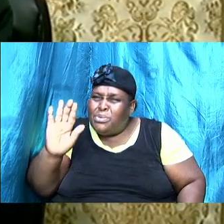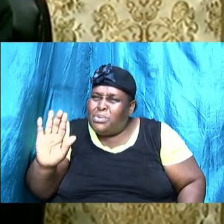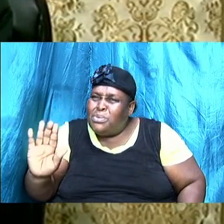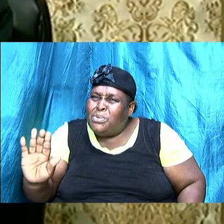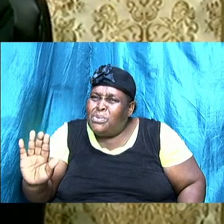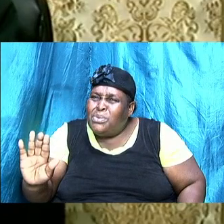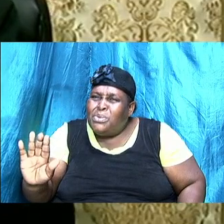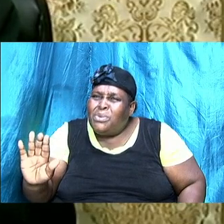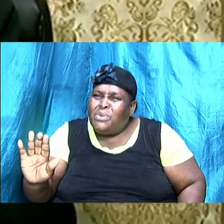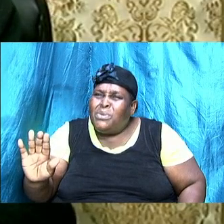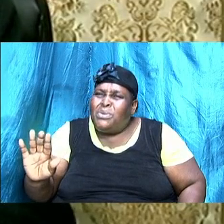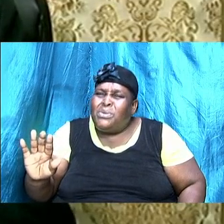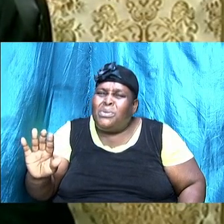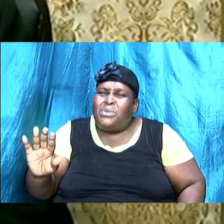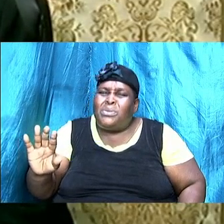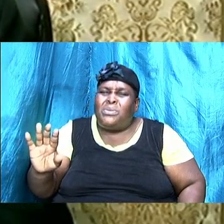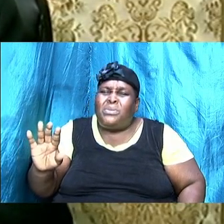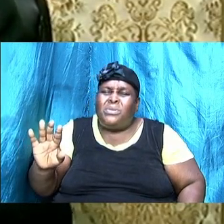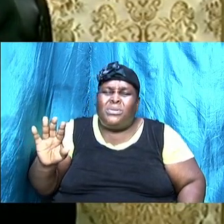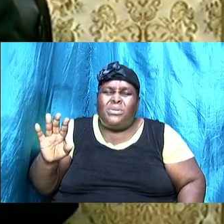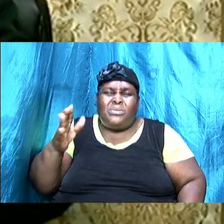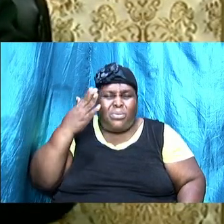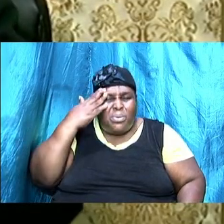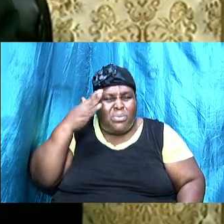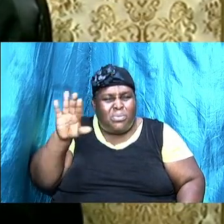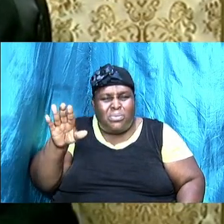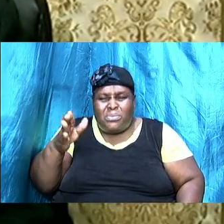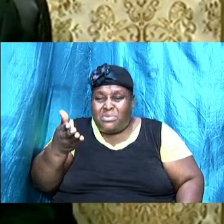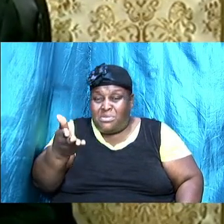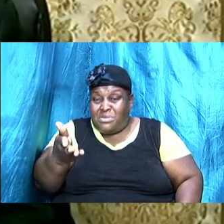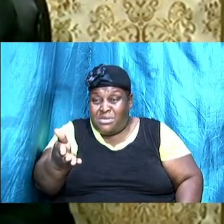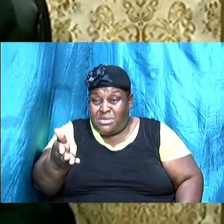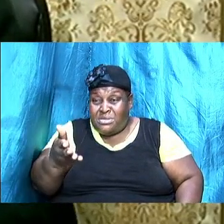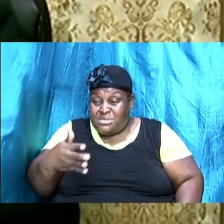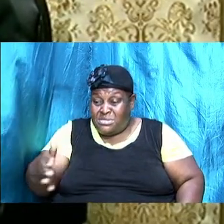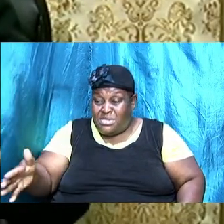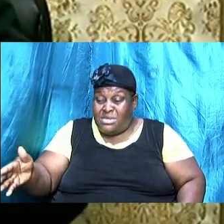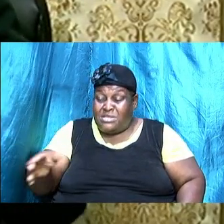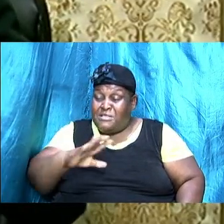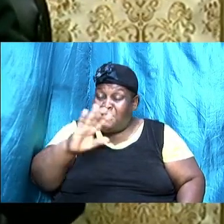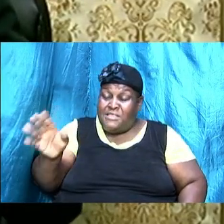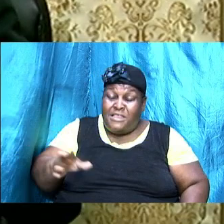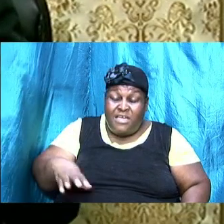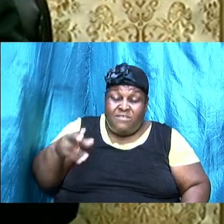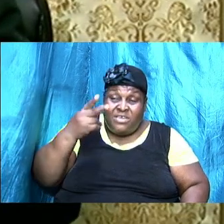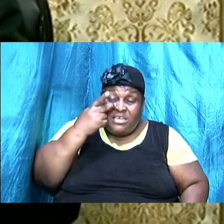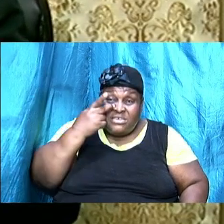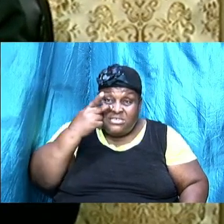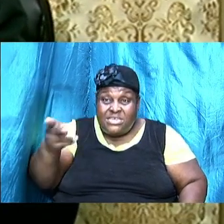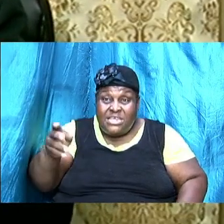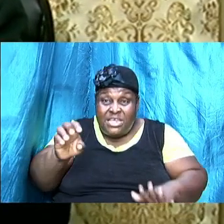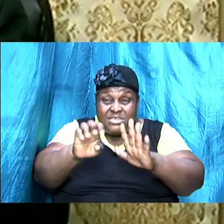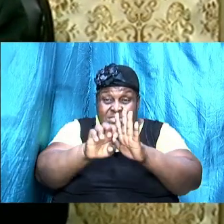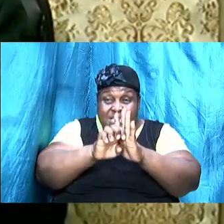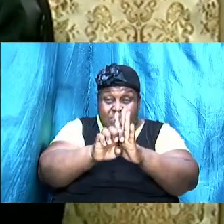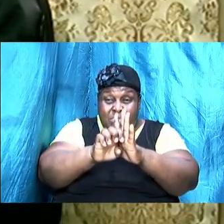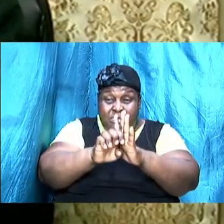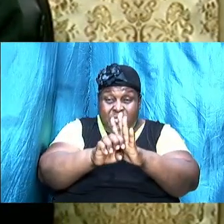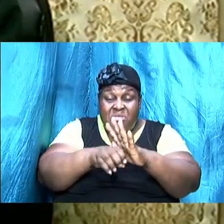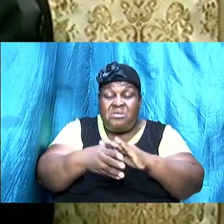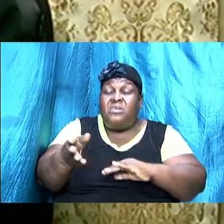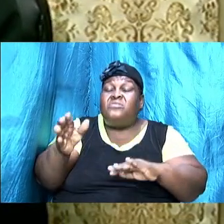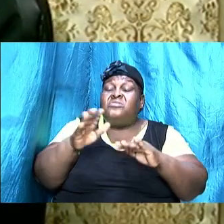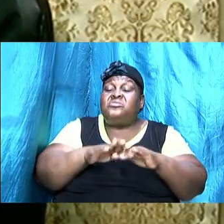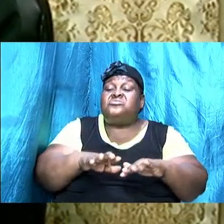don't know, because they don't know these things and they didn't see the example, and there are therefore children that say, you